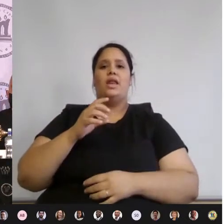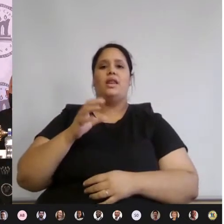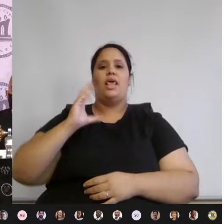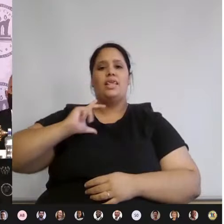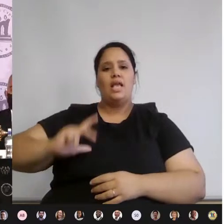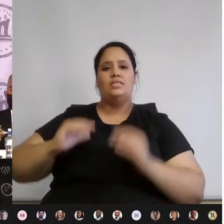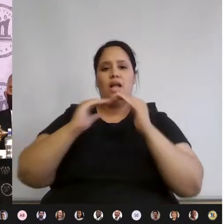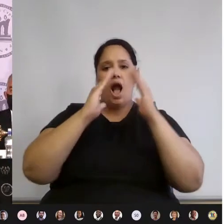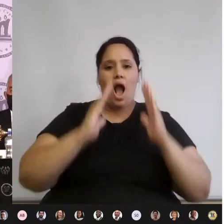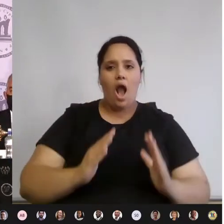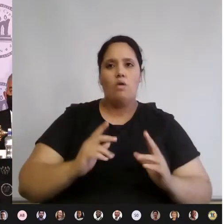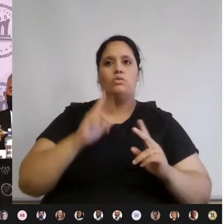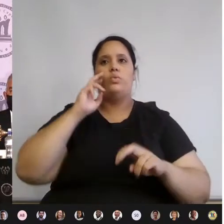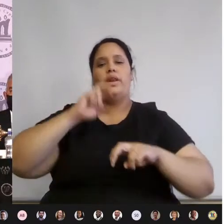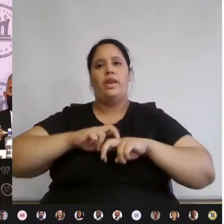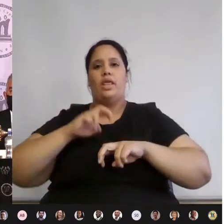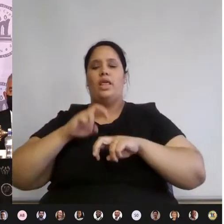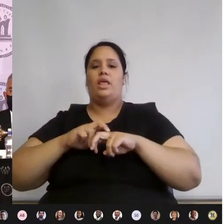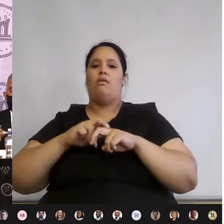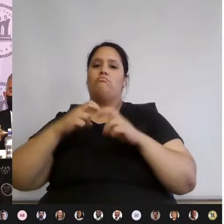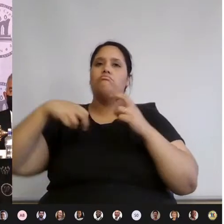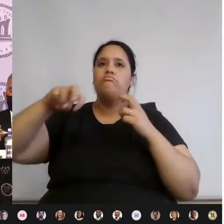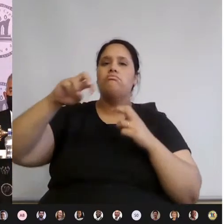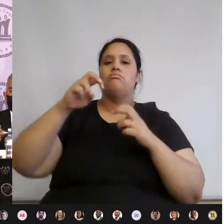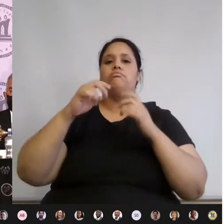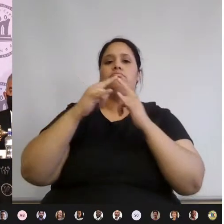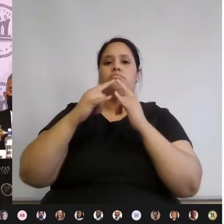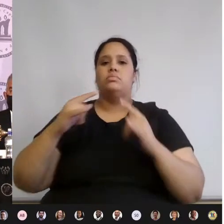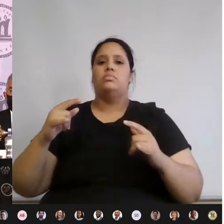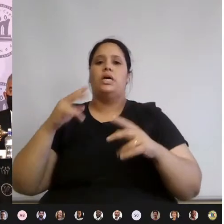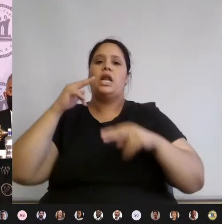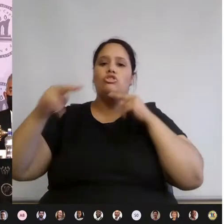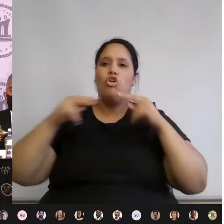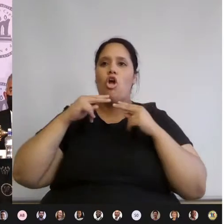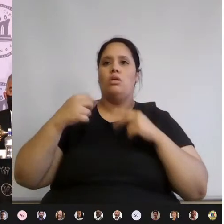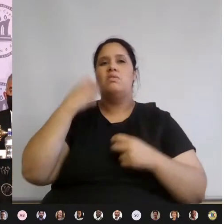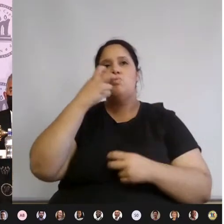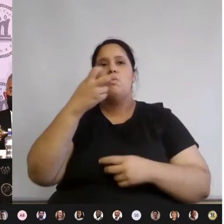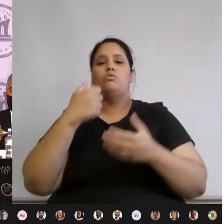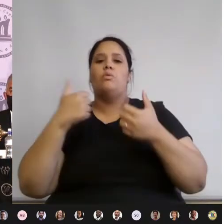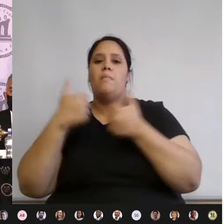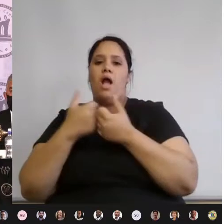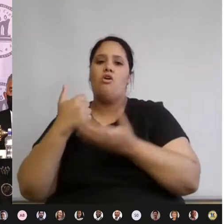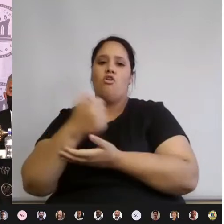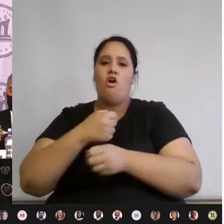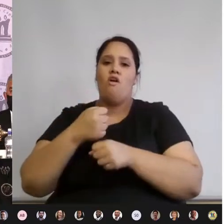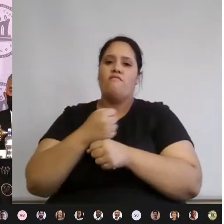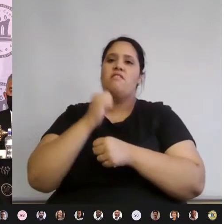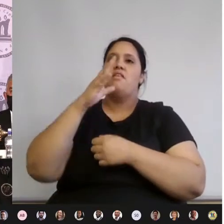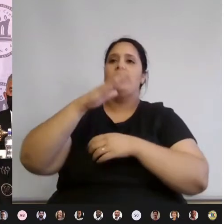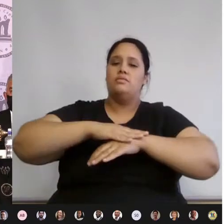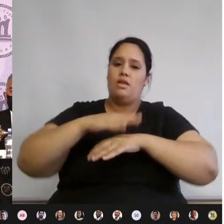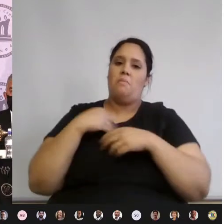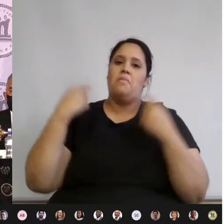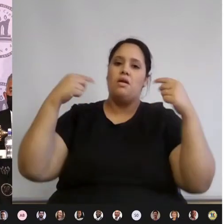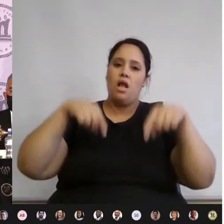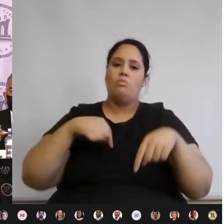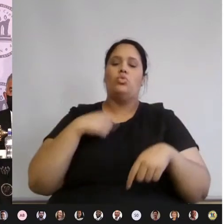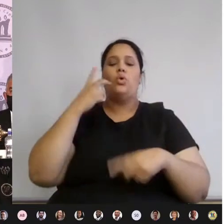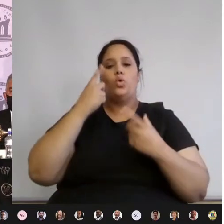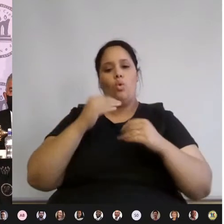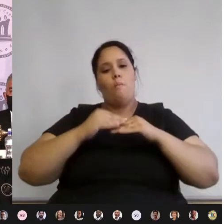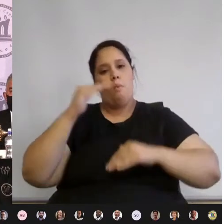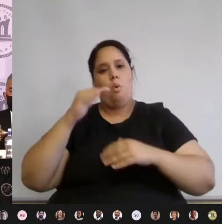restaurants in Genadendal. I was looking for coffee this morning. I want to buy coffee next time in Genadendal. So let us do more as